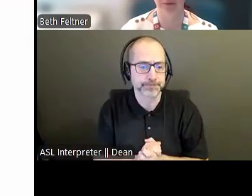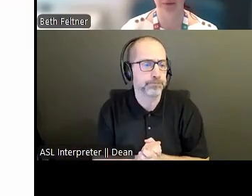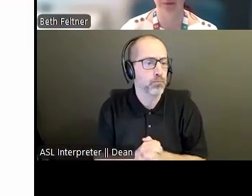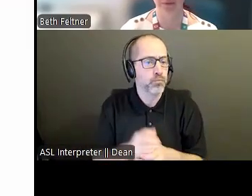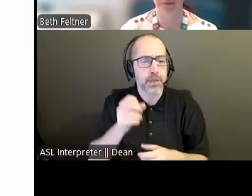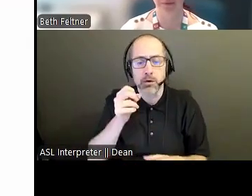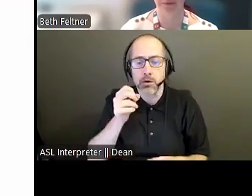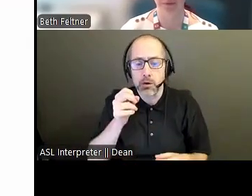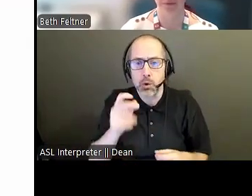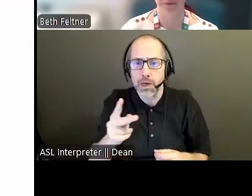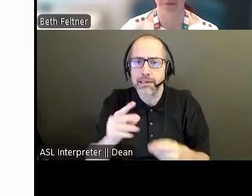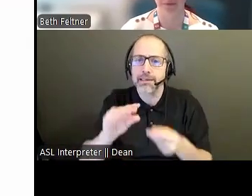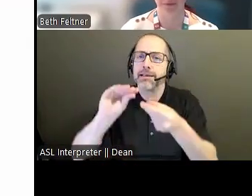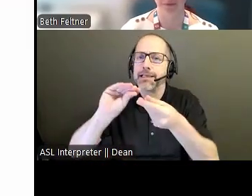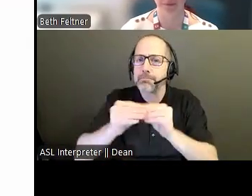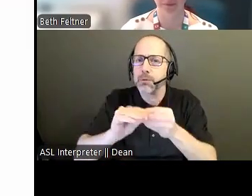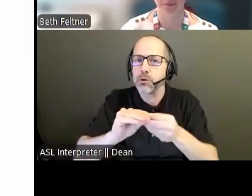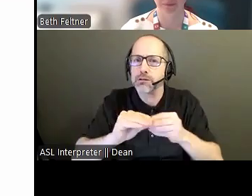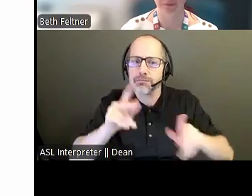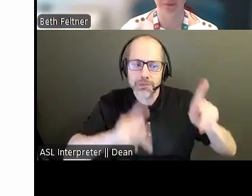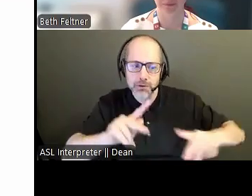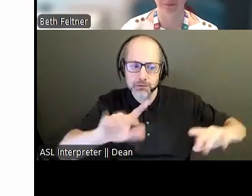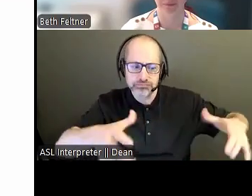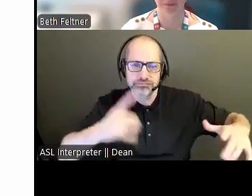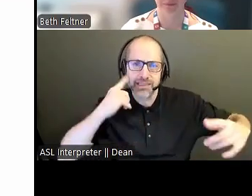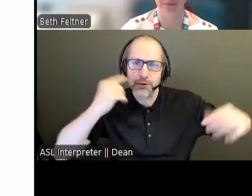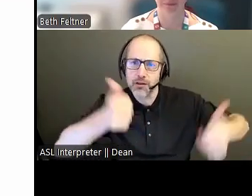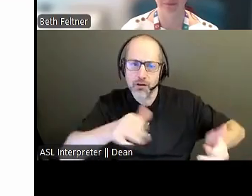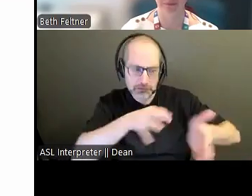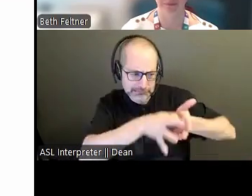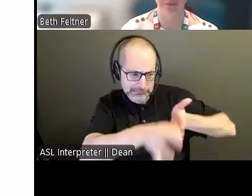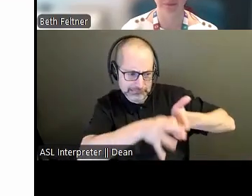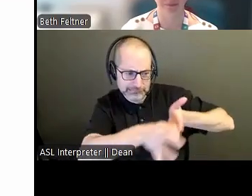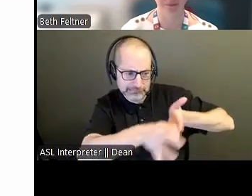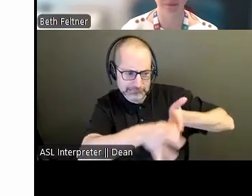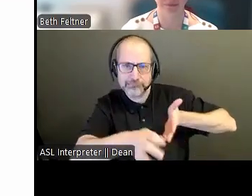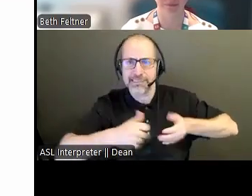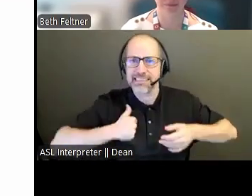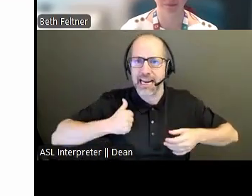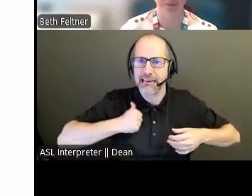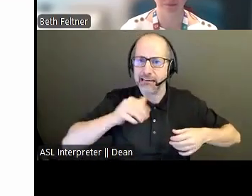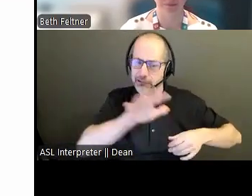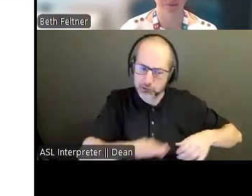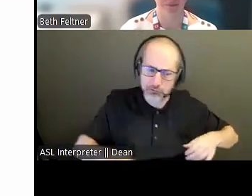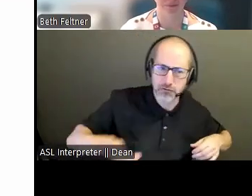So some stats like hearing loss in Canada specifically,